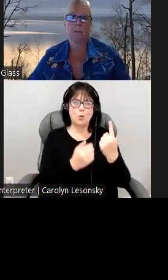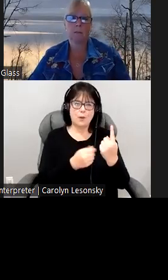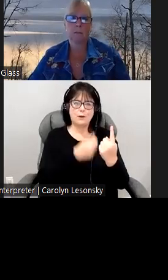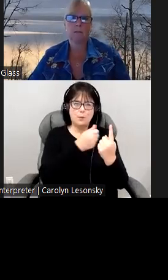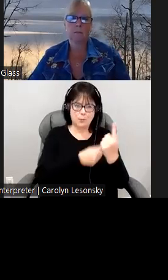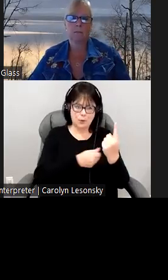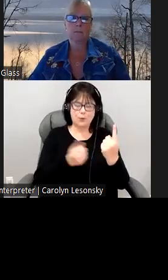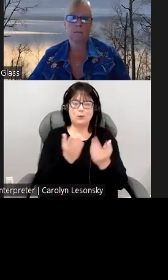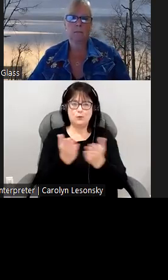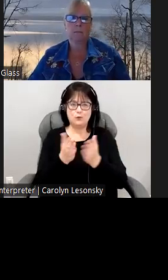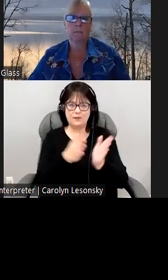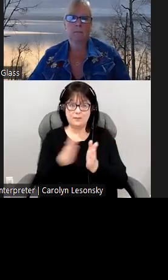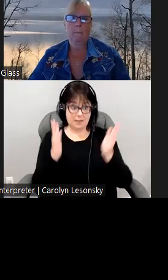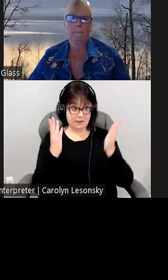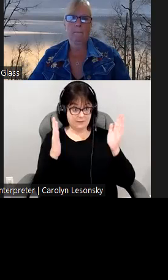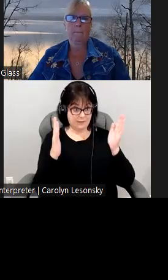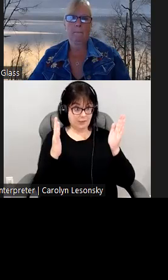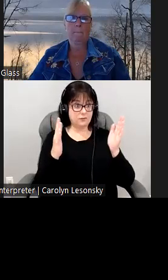plan.